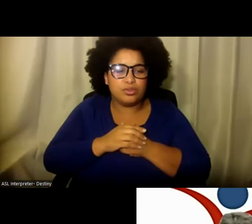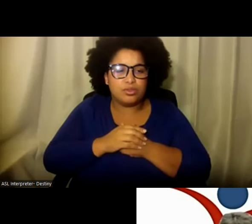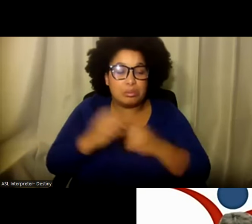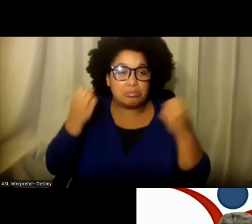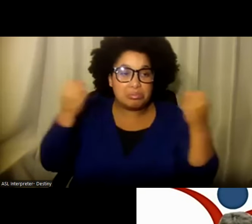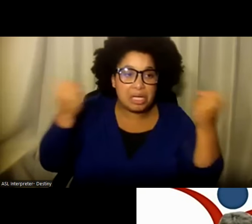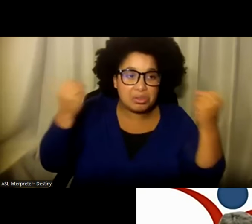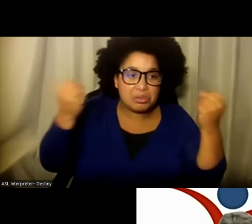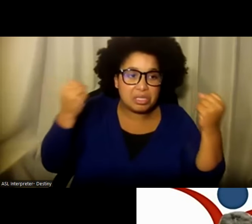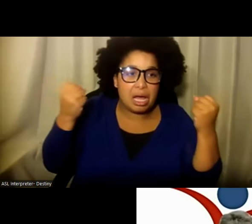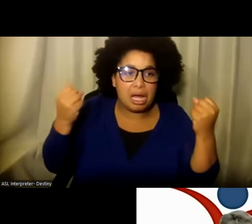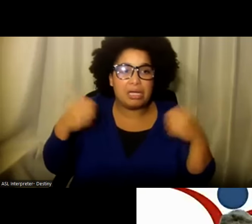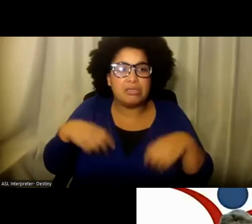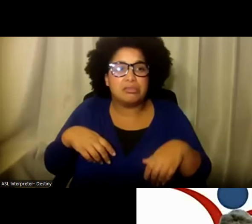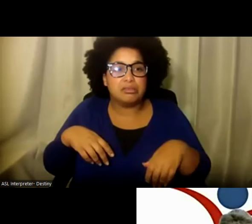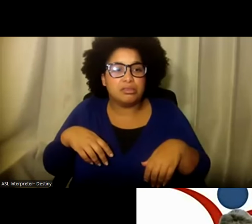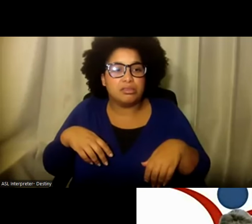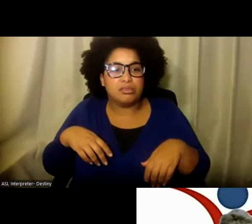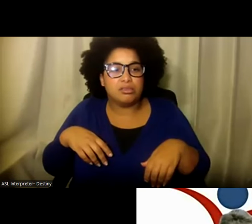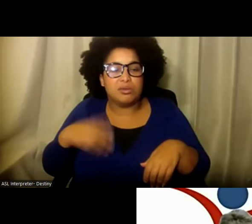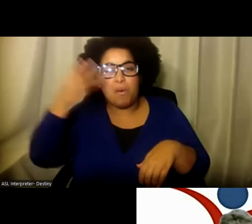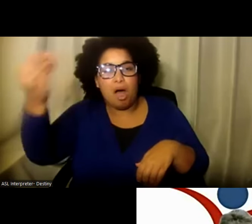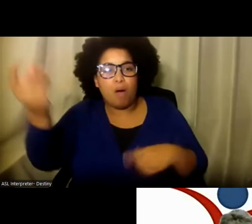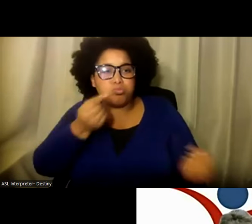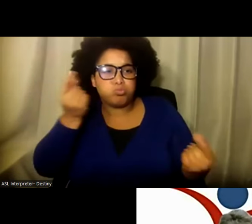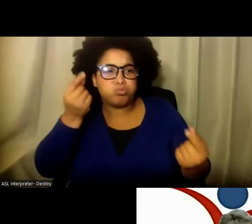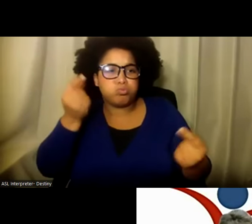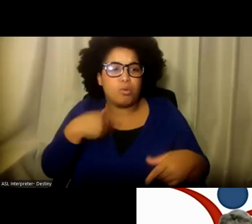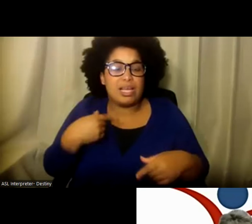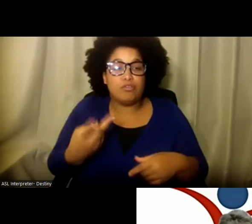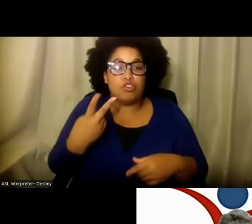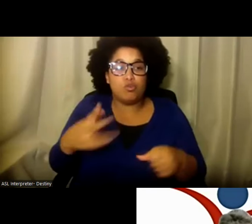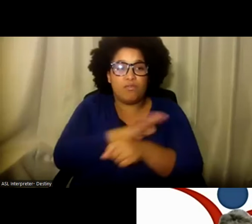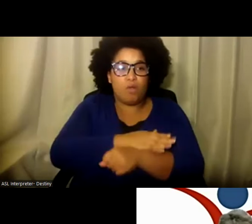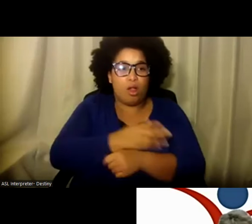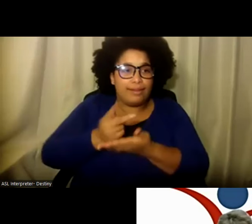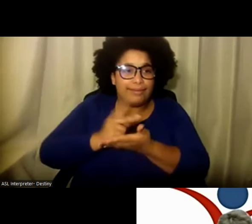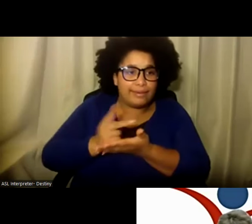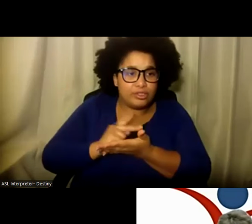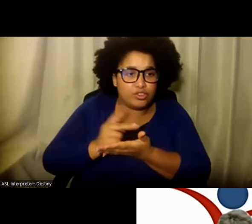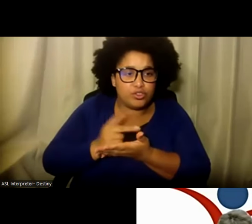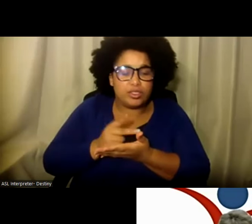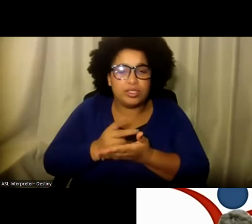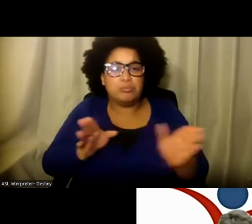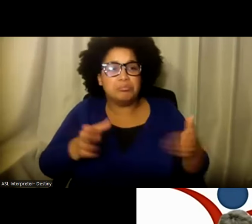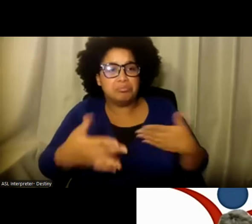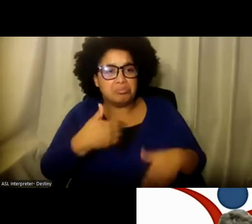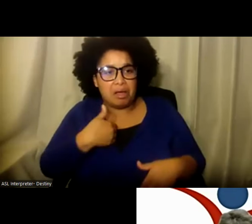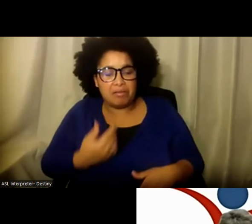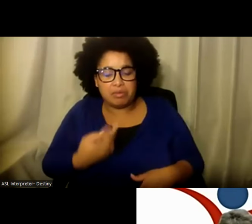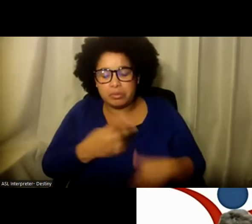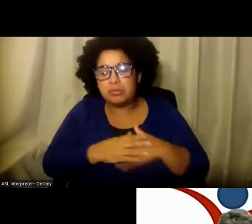exercise class. We do outings. We have a full kitchen. We have two full kitchens here. We do a lot of that. We